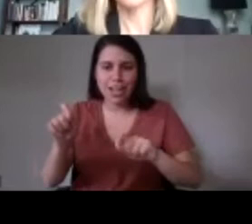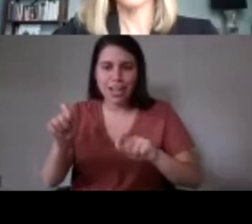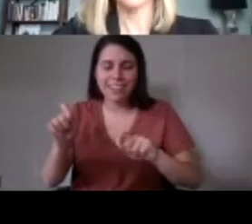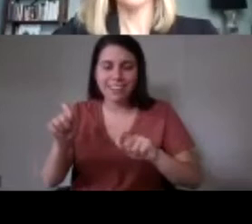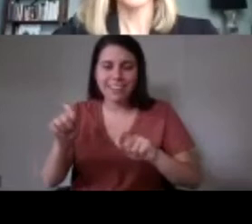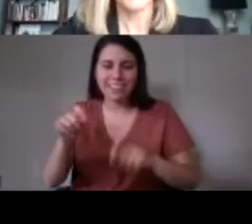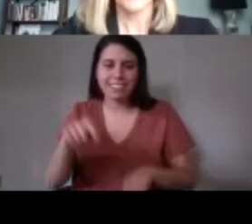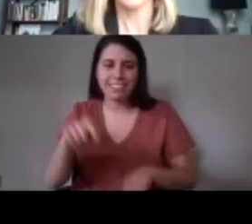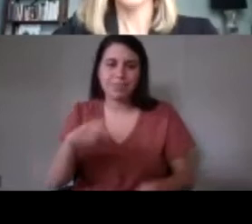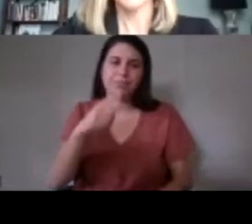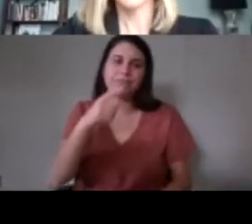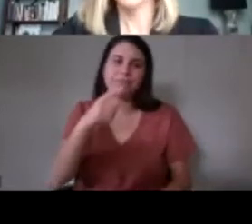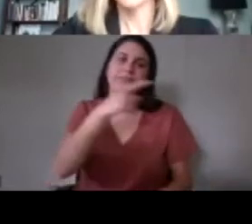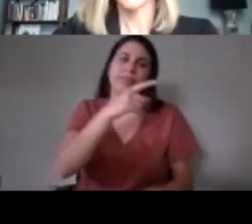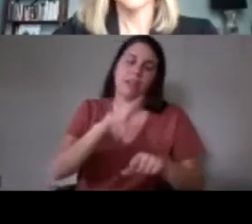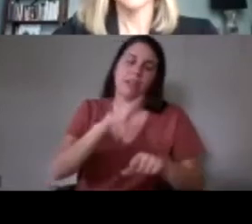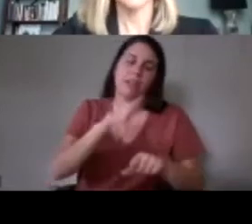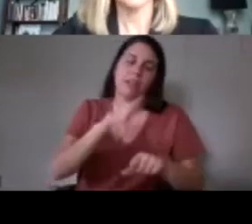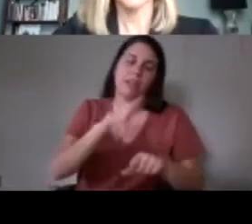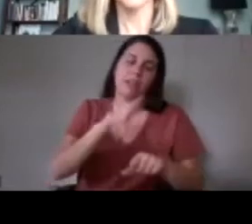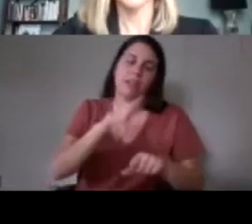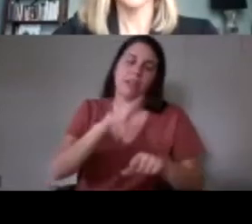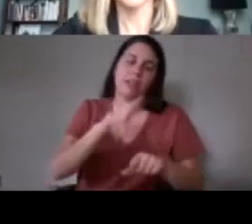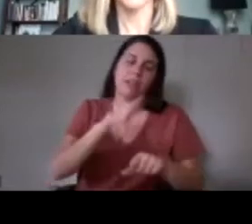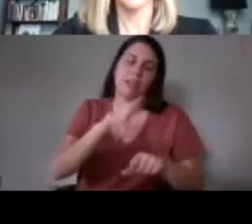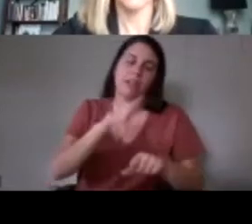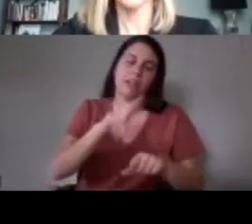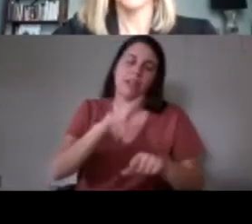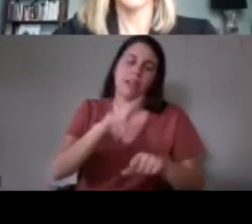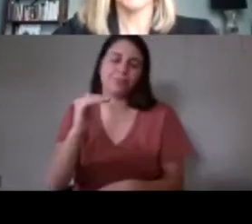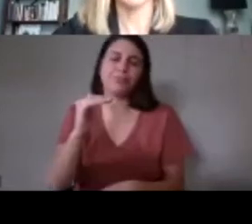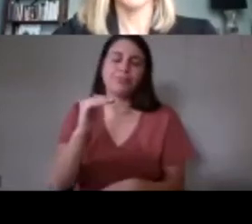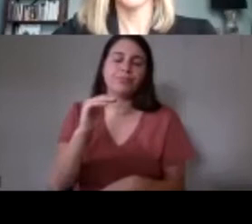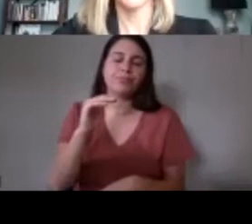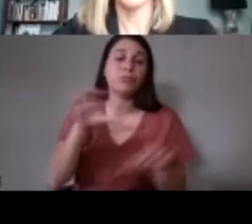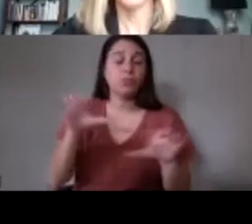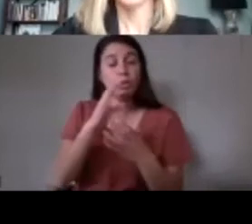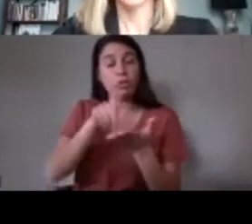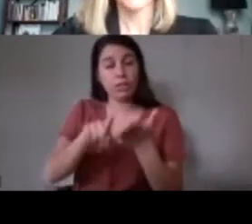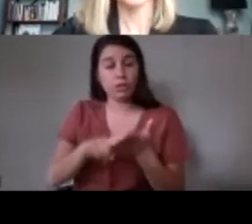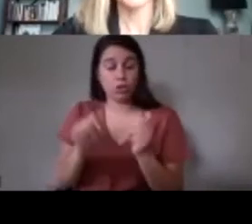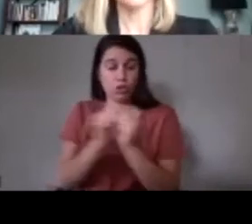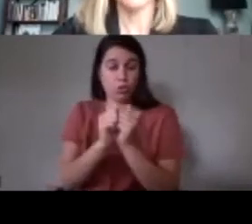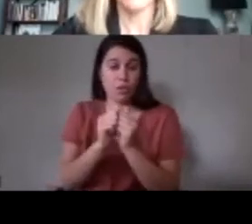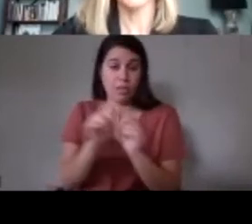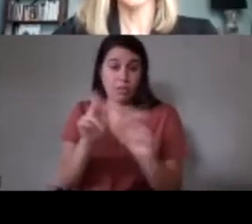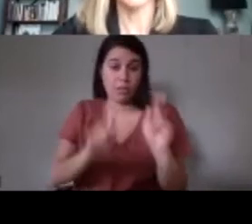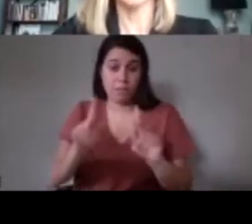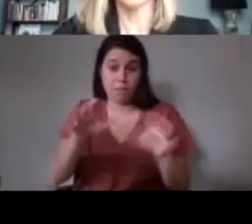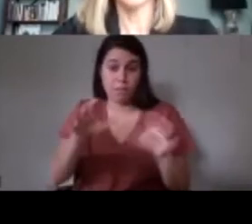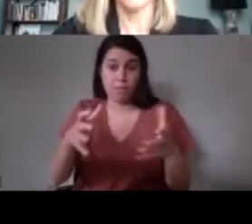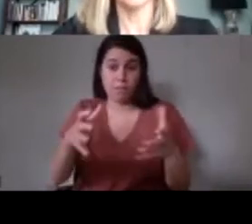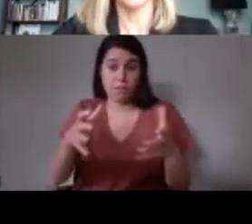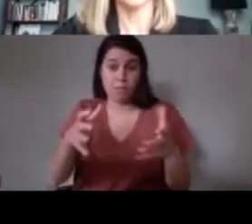IRB approval. In addition, conducting research with an incarcerated population, you have to have an